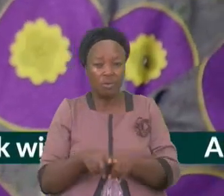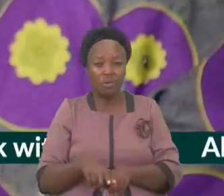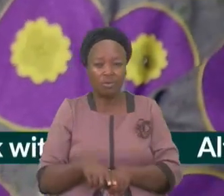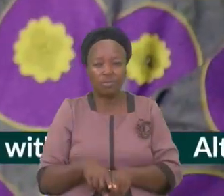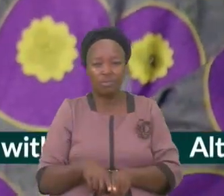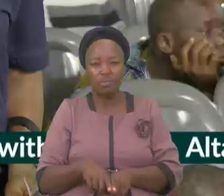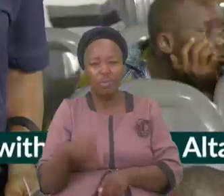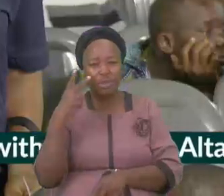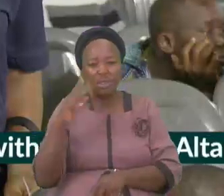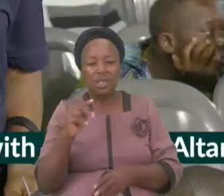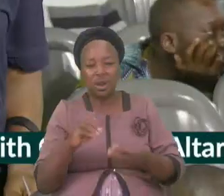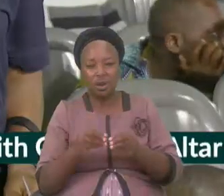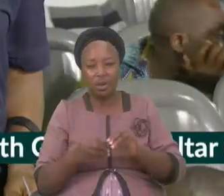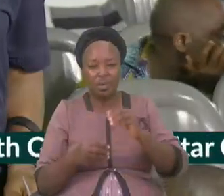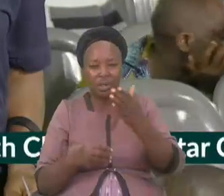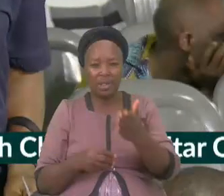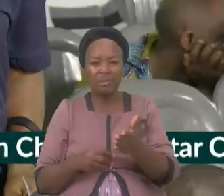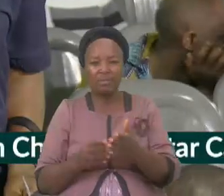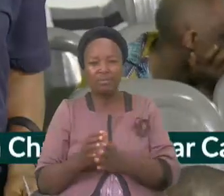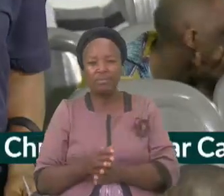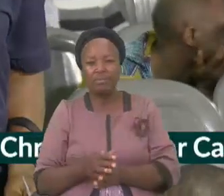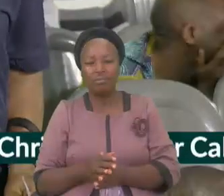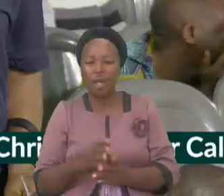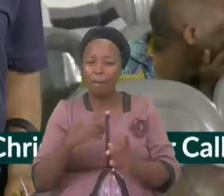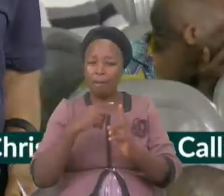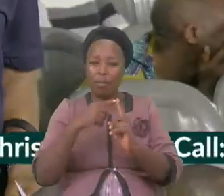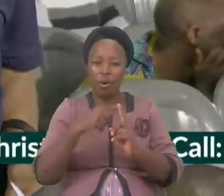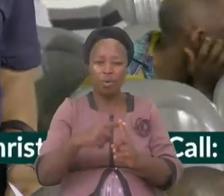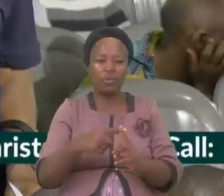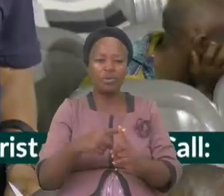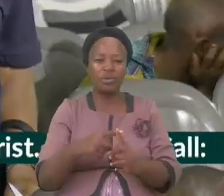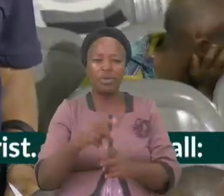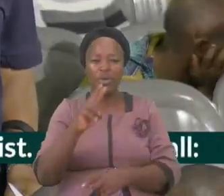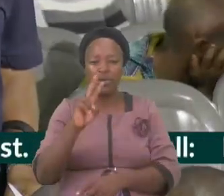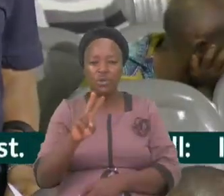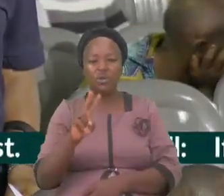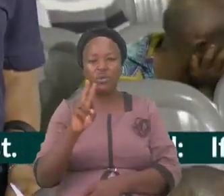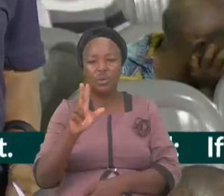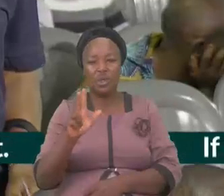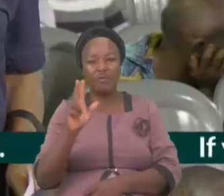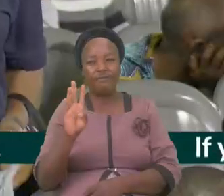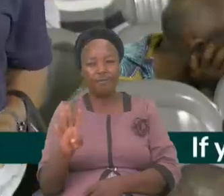plus 234 91